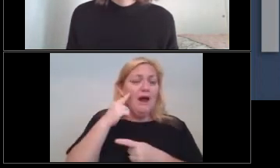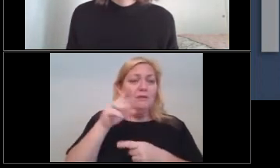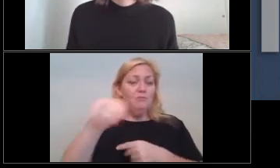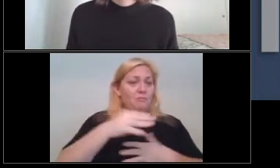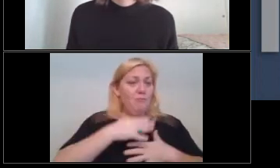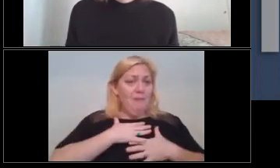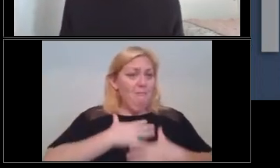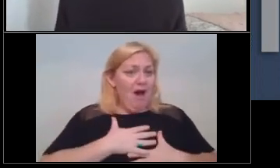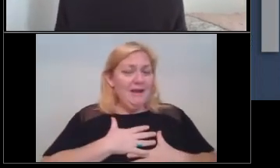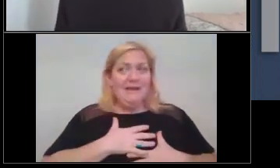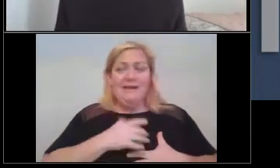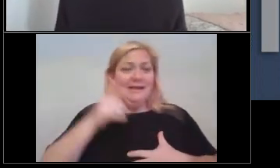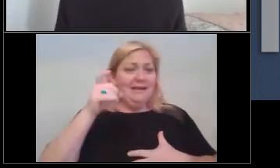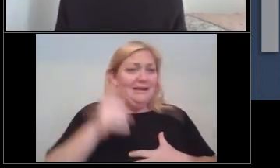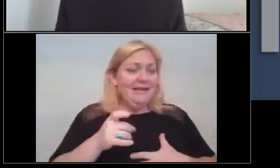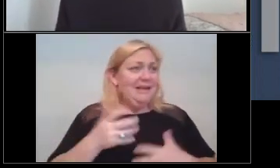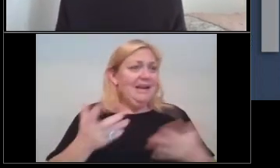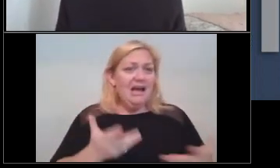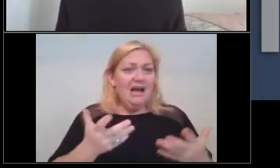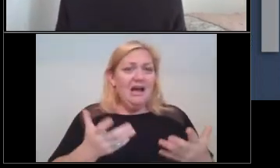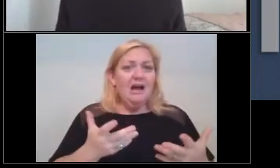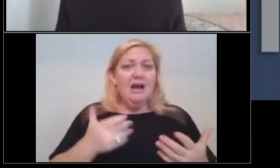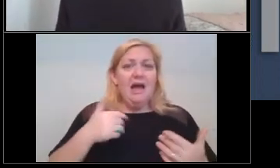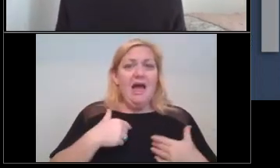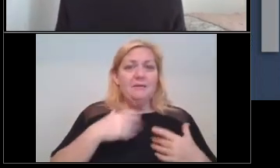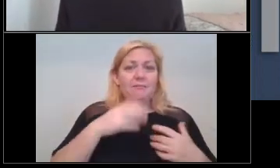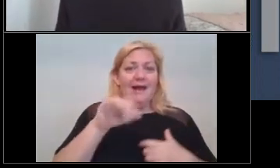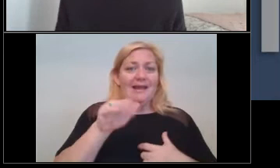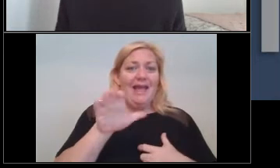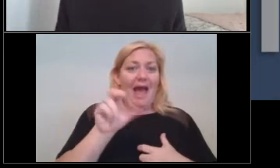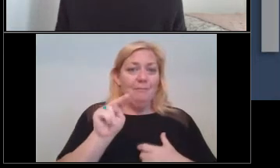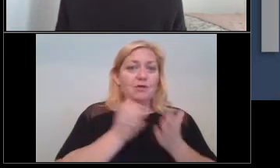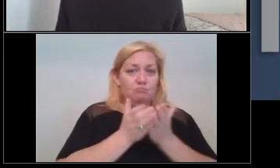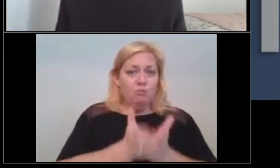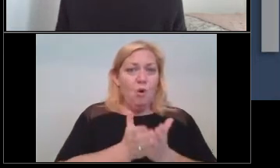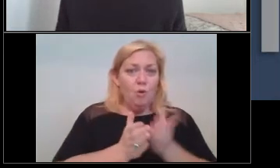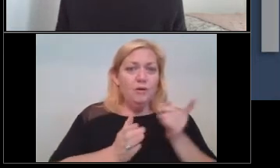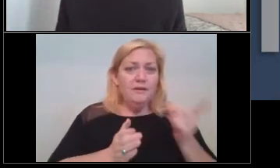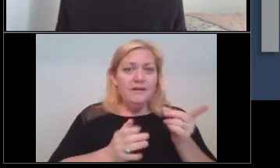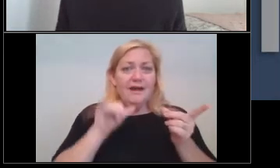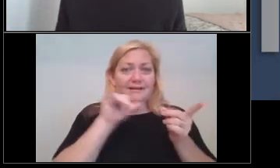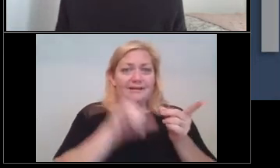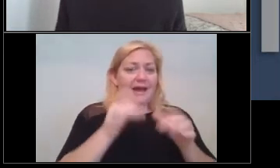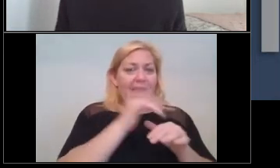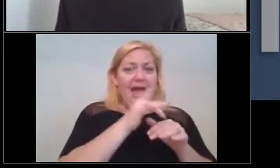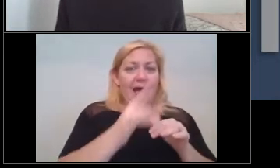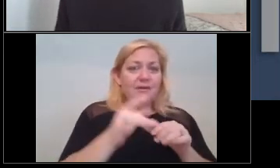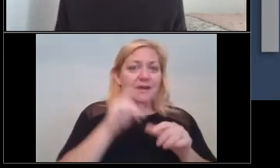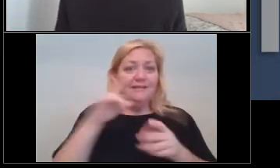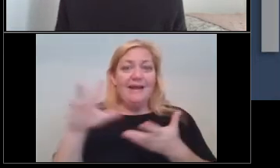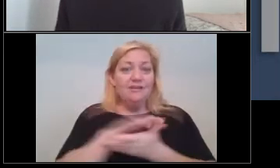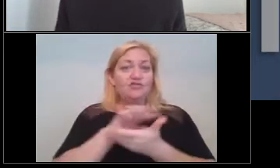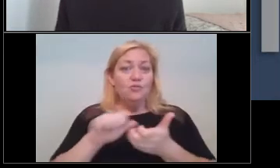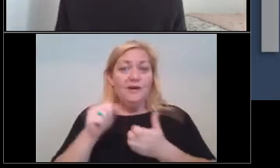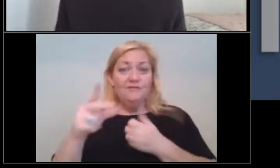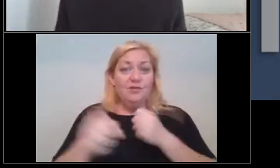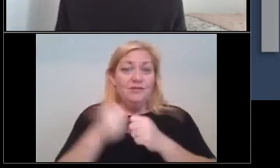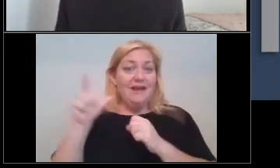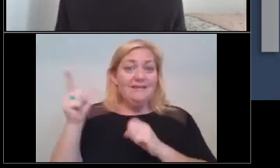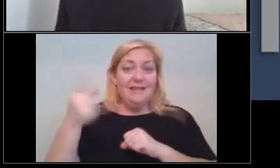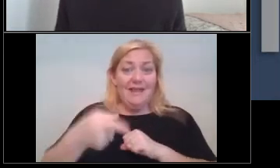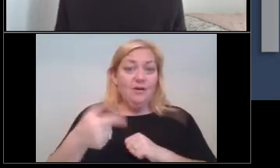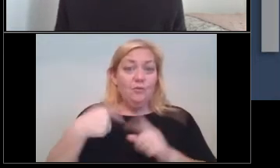in between a bulldozer and my cabin boat, which they ultimately ended up destroying a few days later when I wasn't